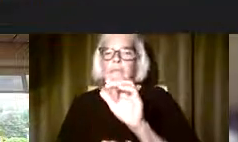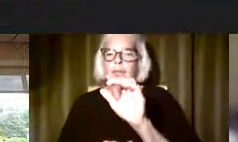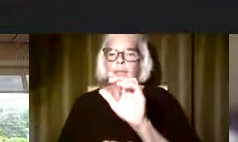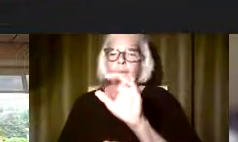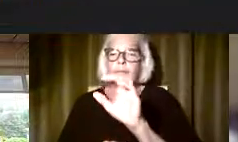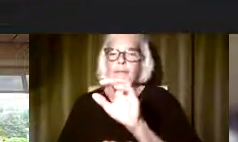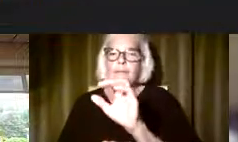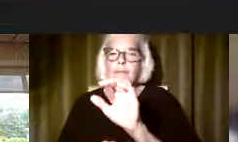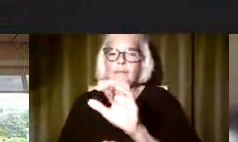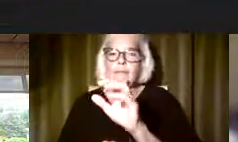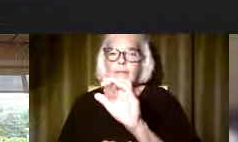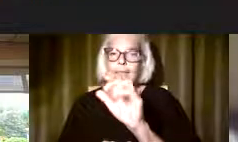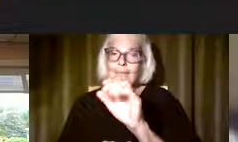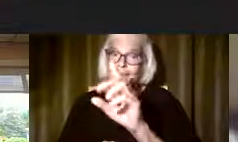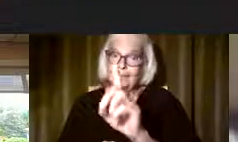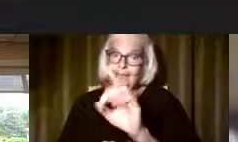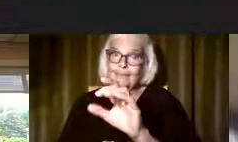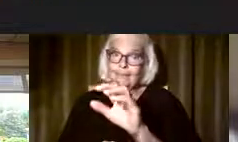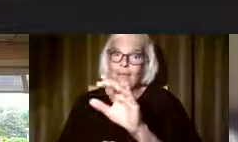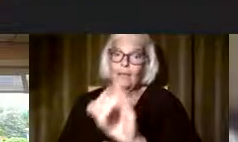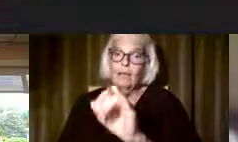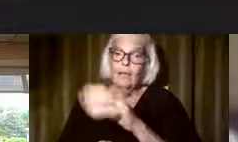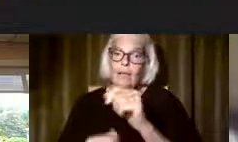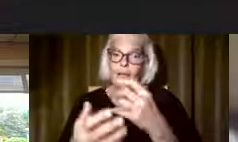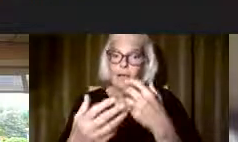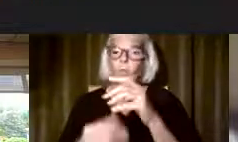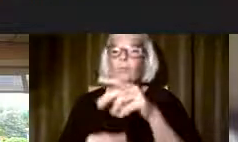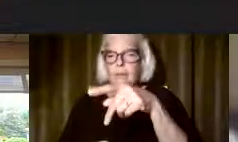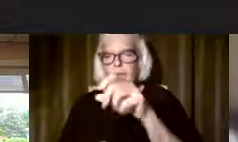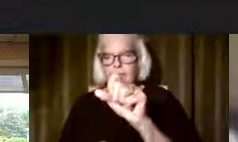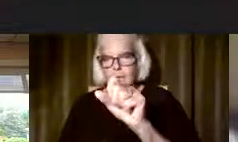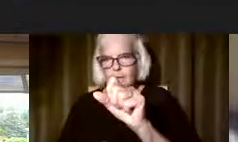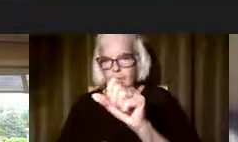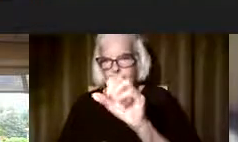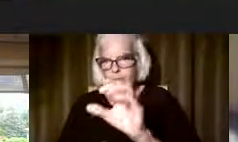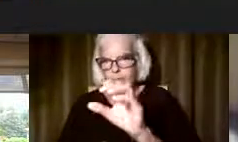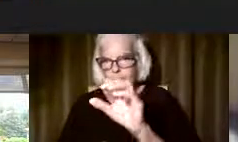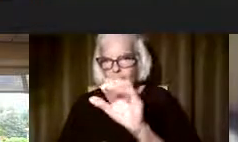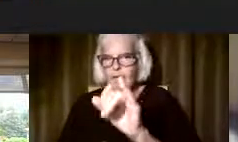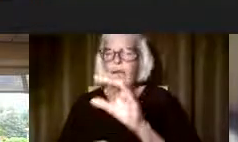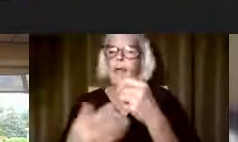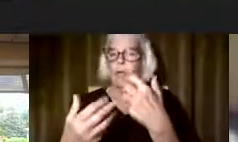Vermont. And CIC Health, their